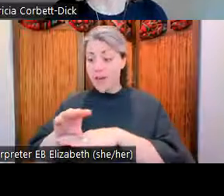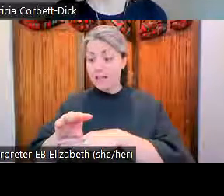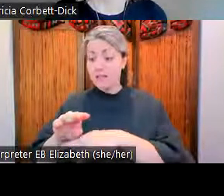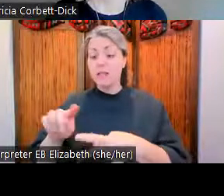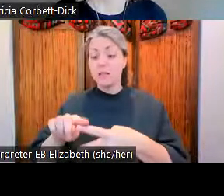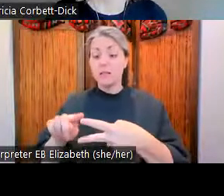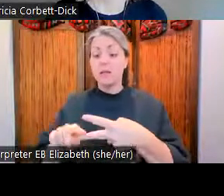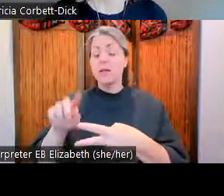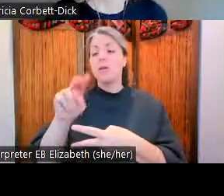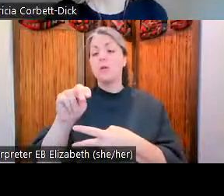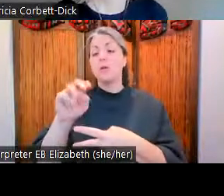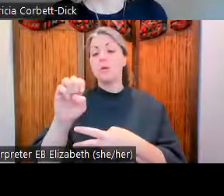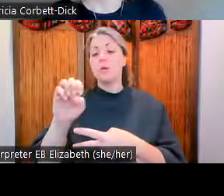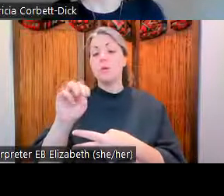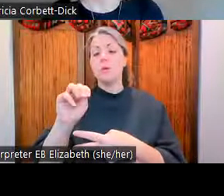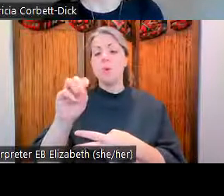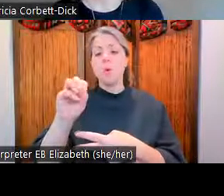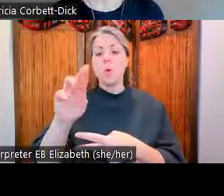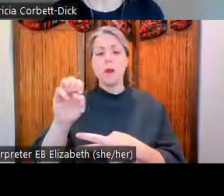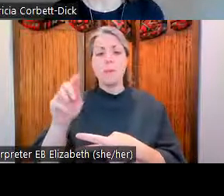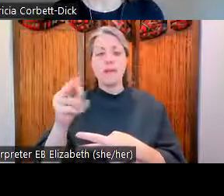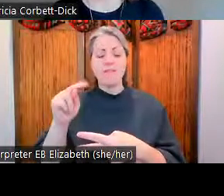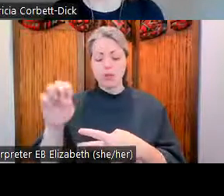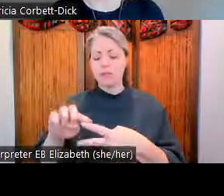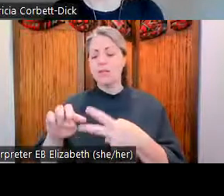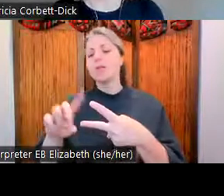well. So in summary,